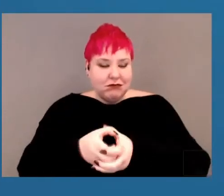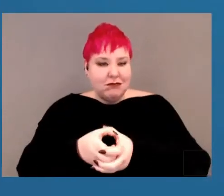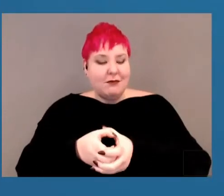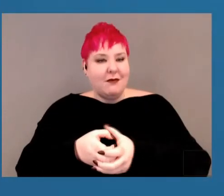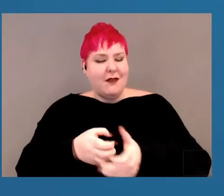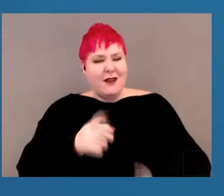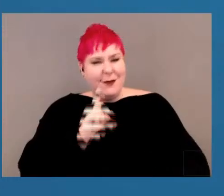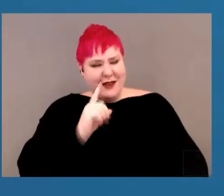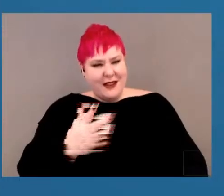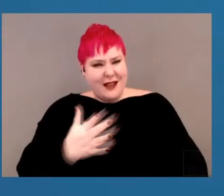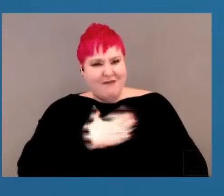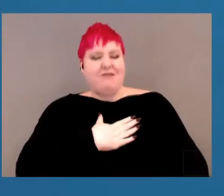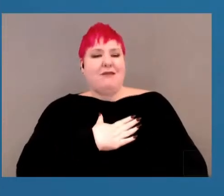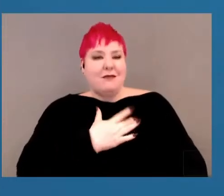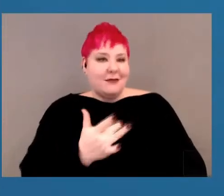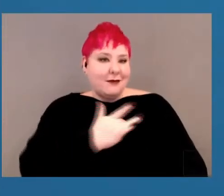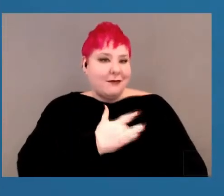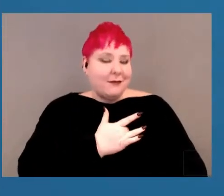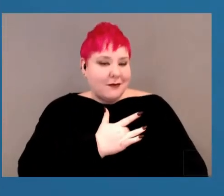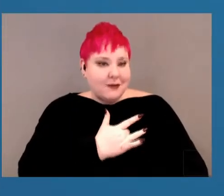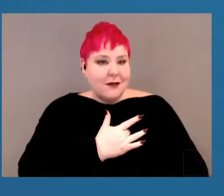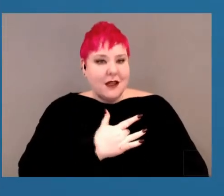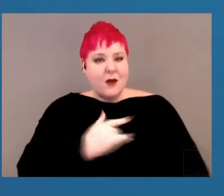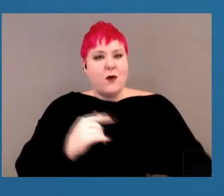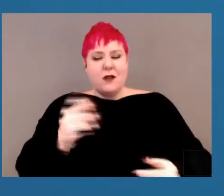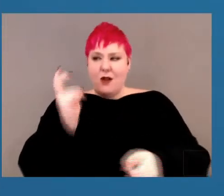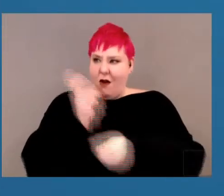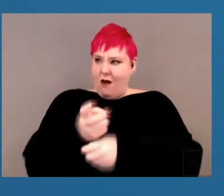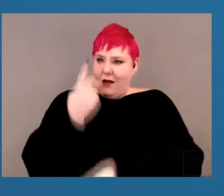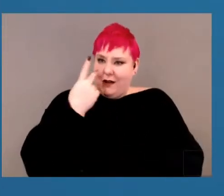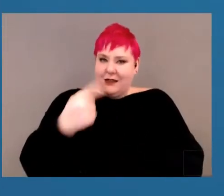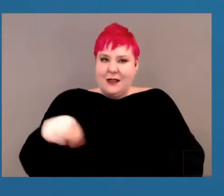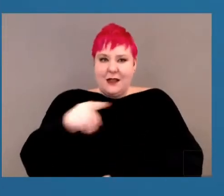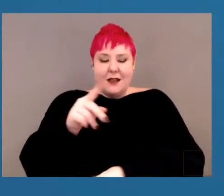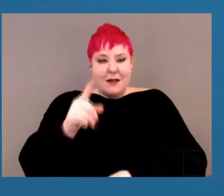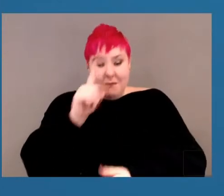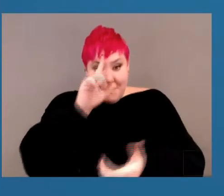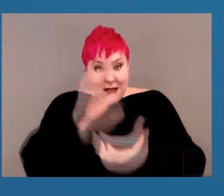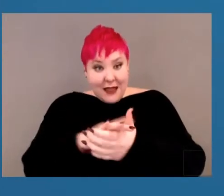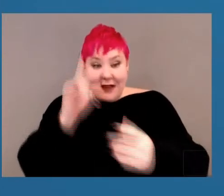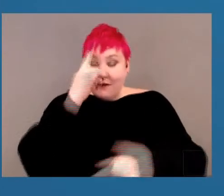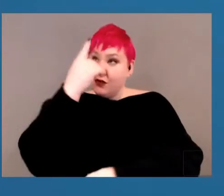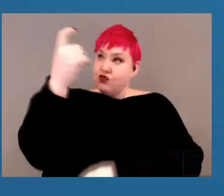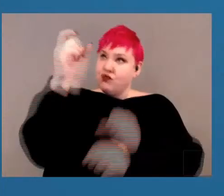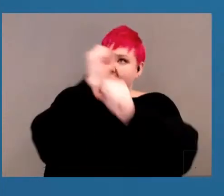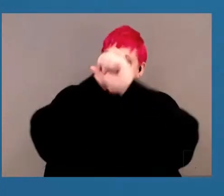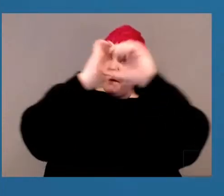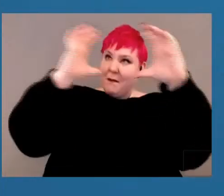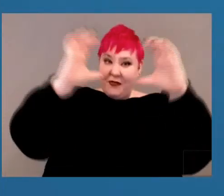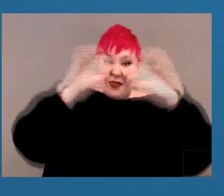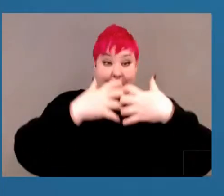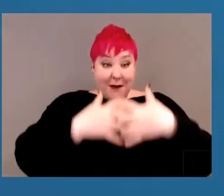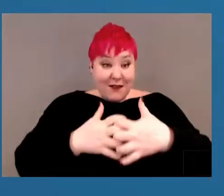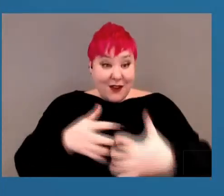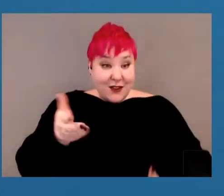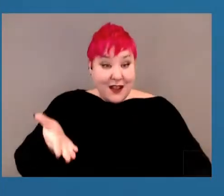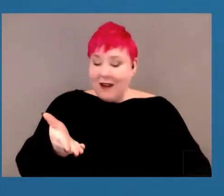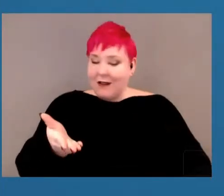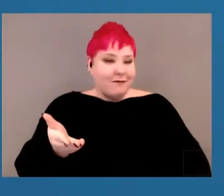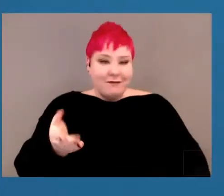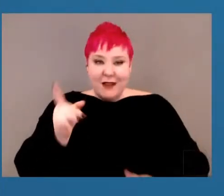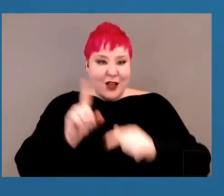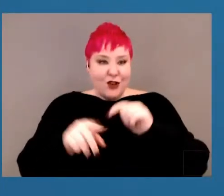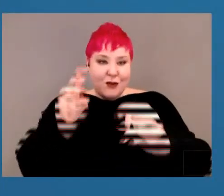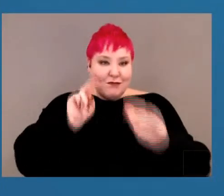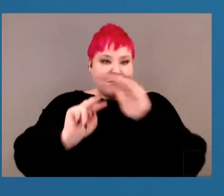to see people who believed in a dream that thought that the manufacturer would always be there, could not foresee the foreign